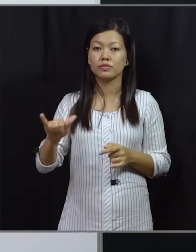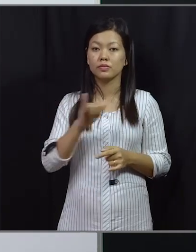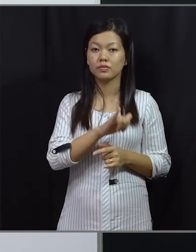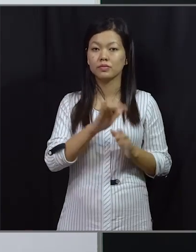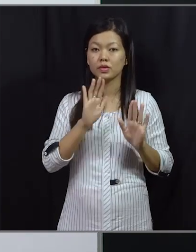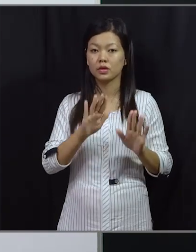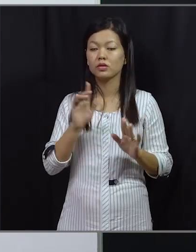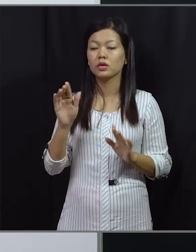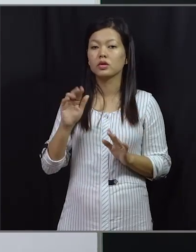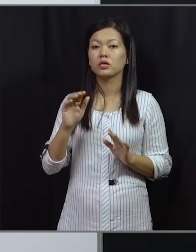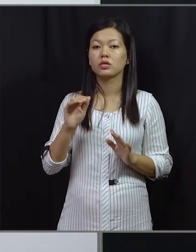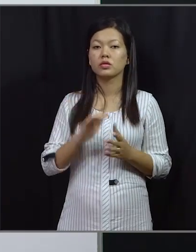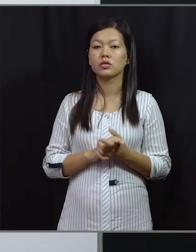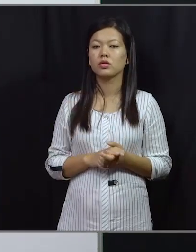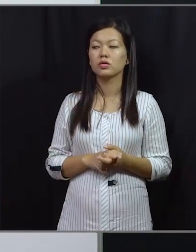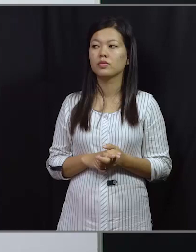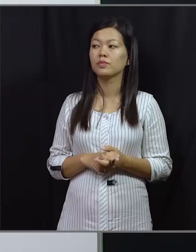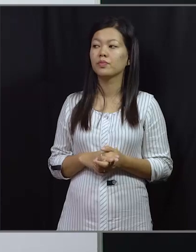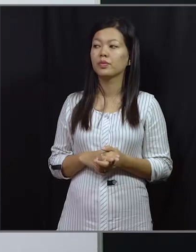in common.